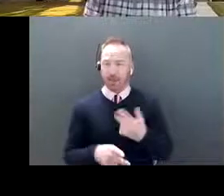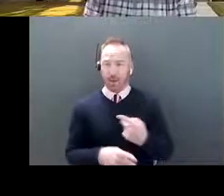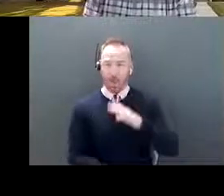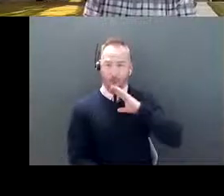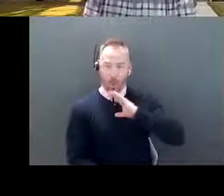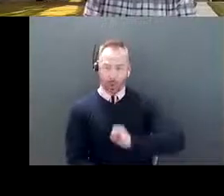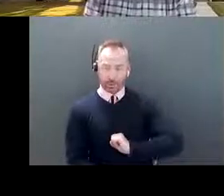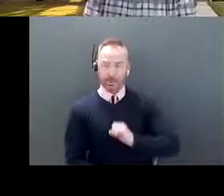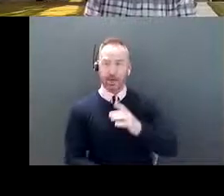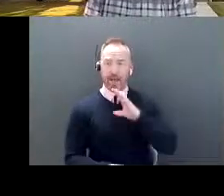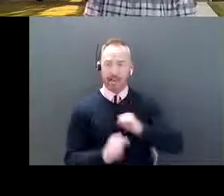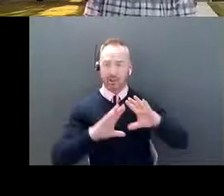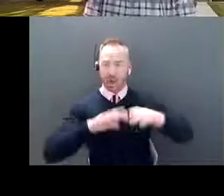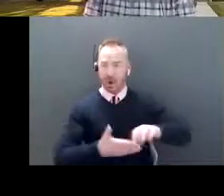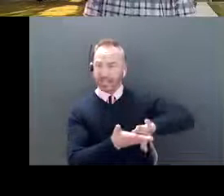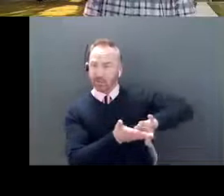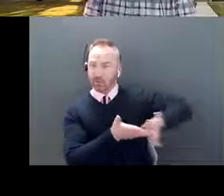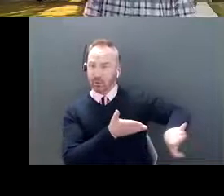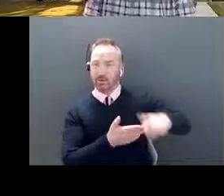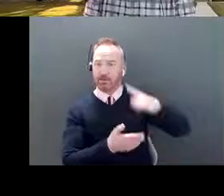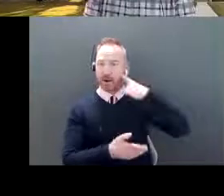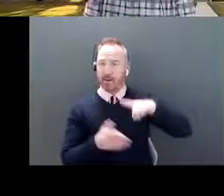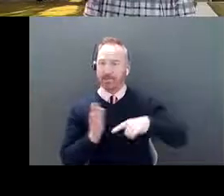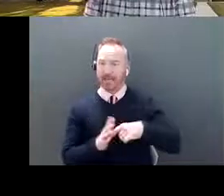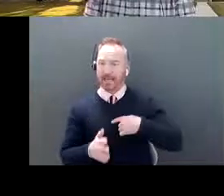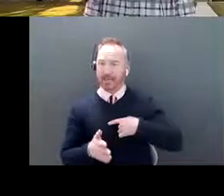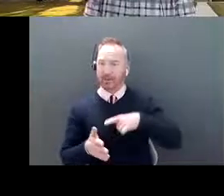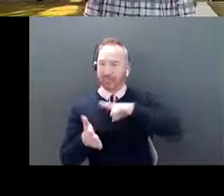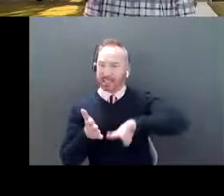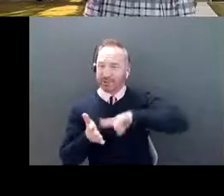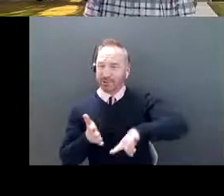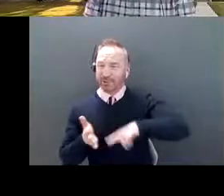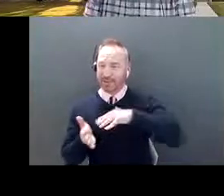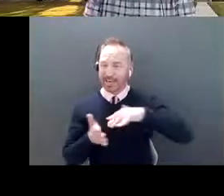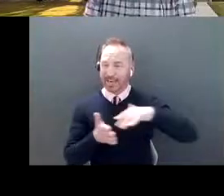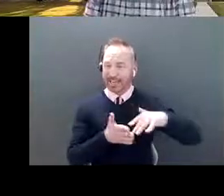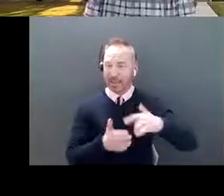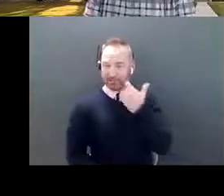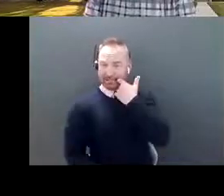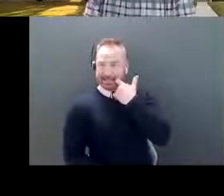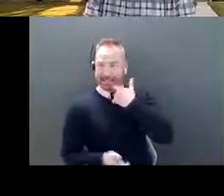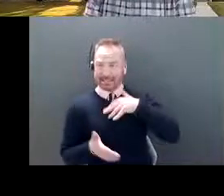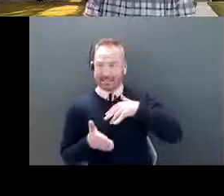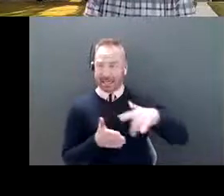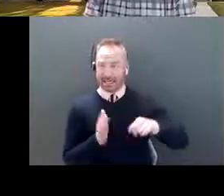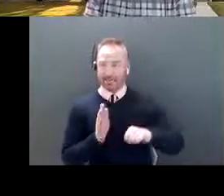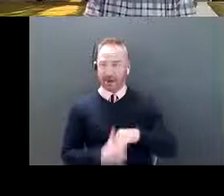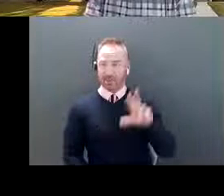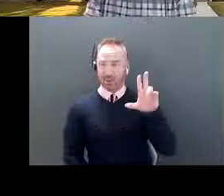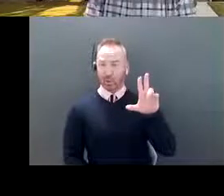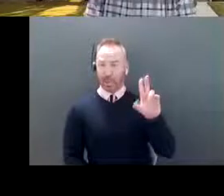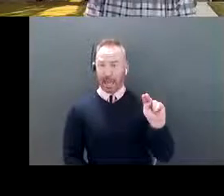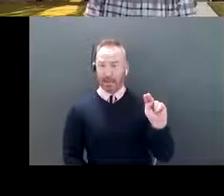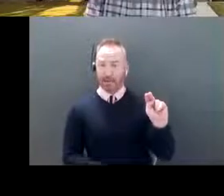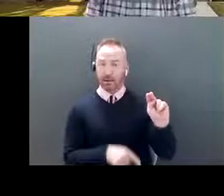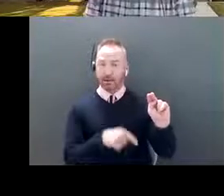age cohorts from study samples. So that, you know, that study that I talked about from the UN talked